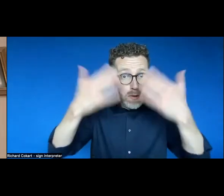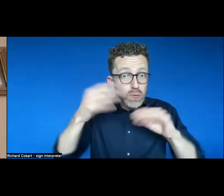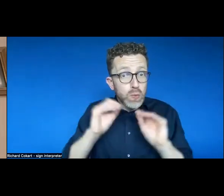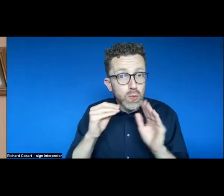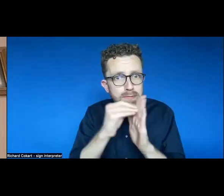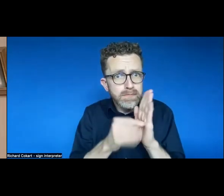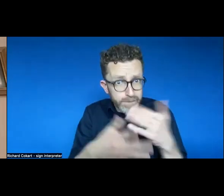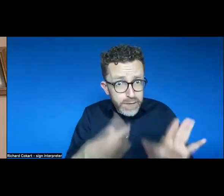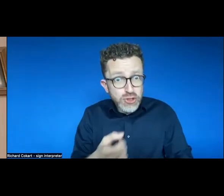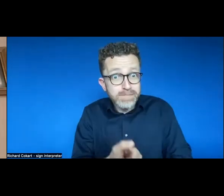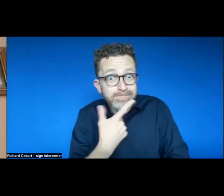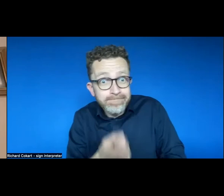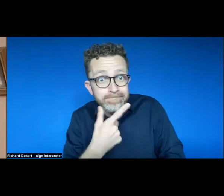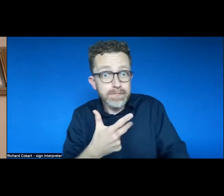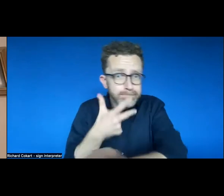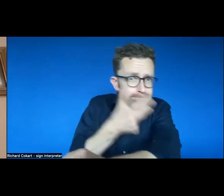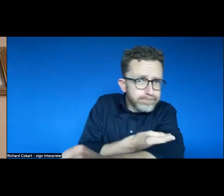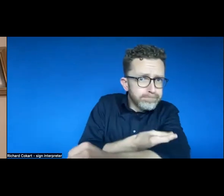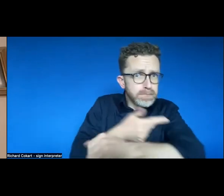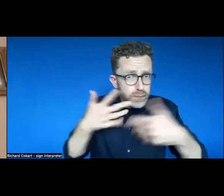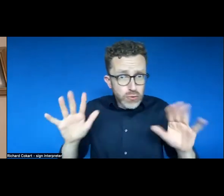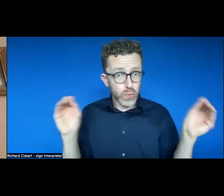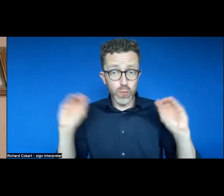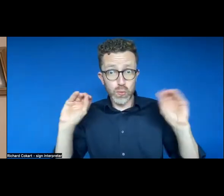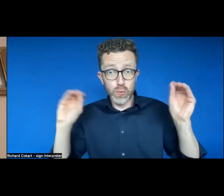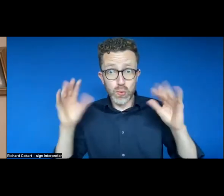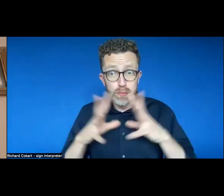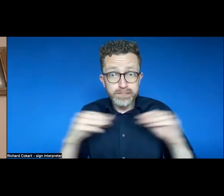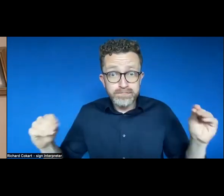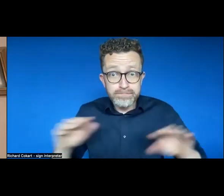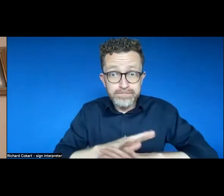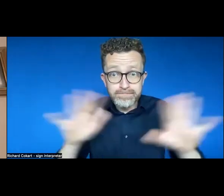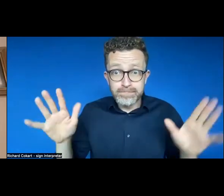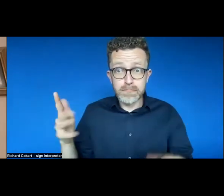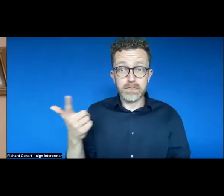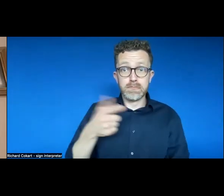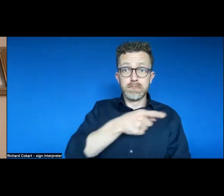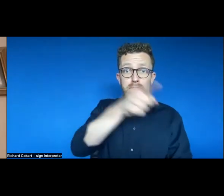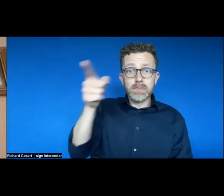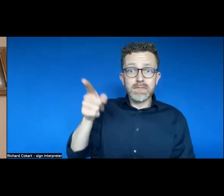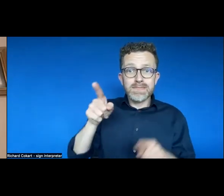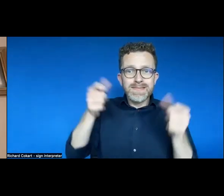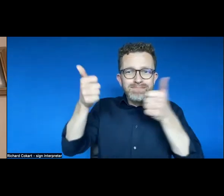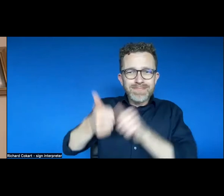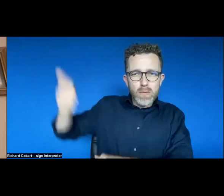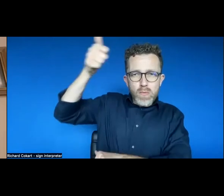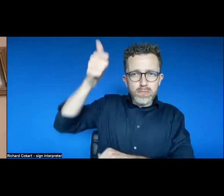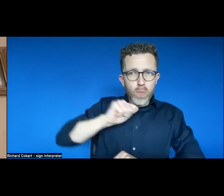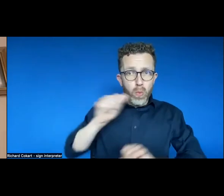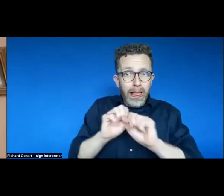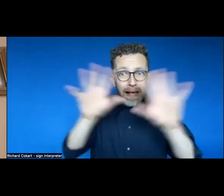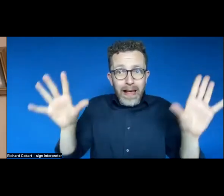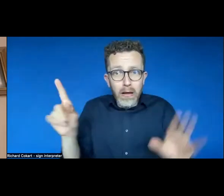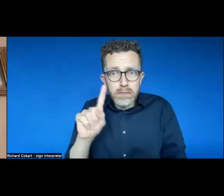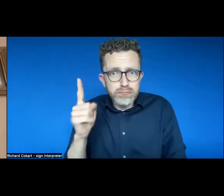in the East. And they were left without knowing what child has even what medical conditions, not